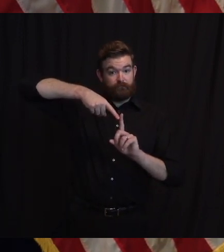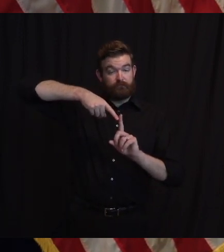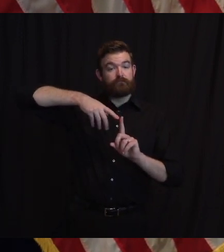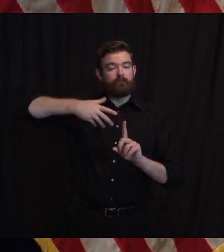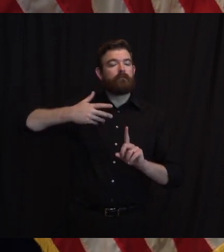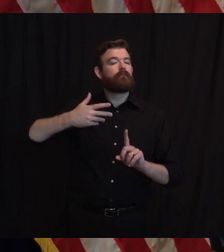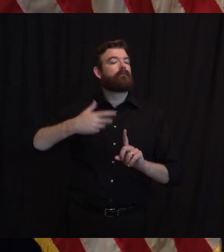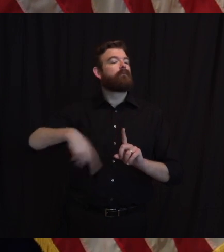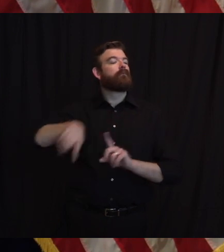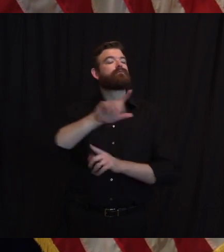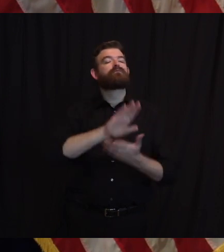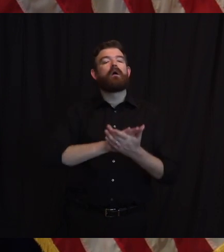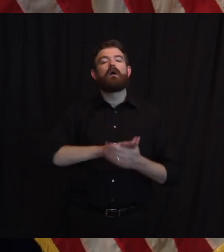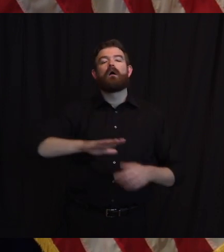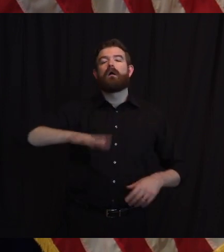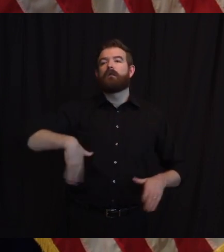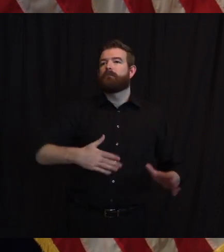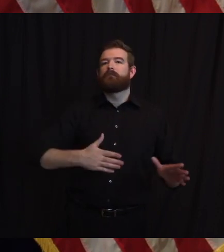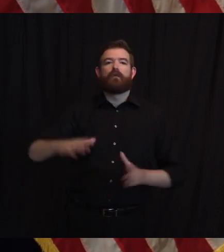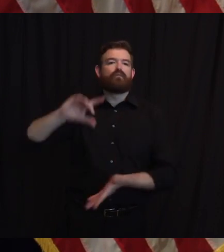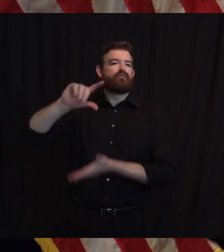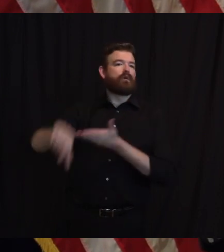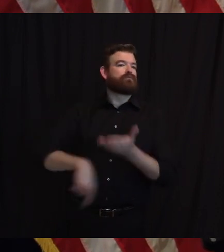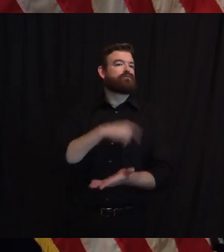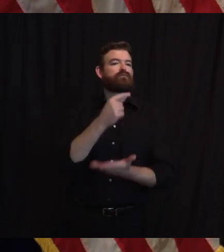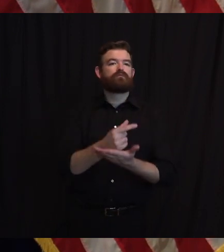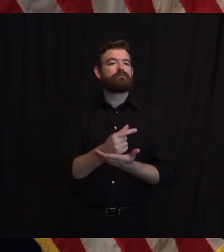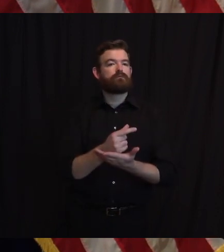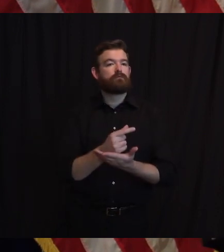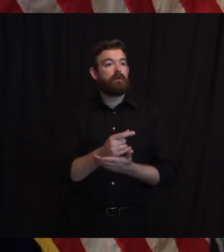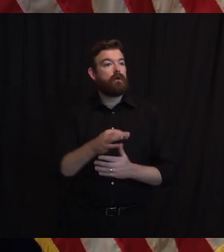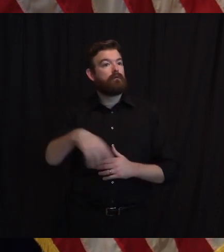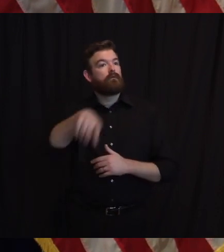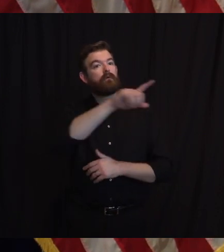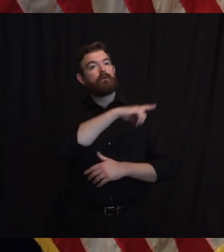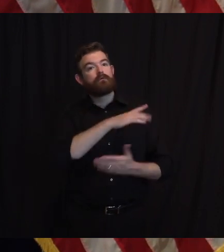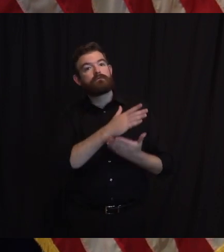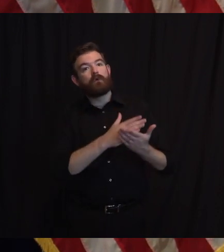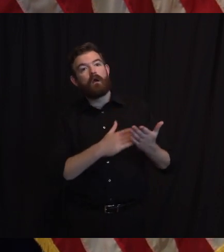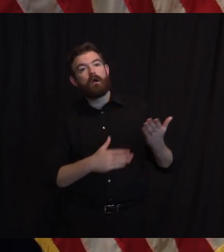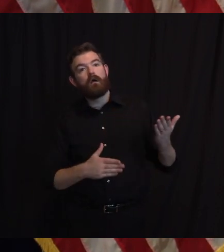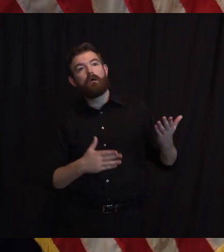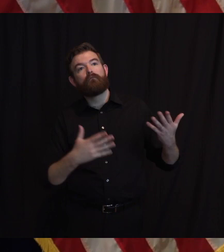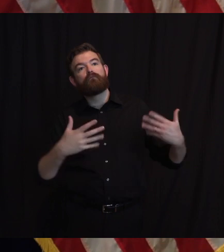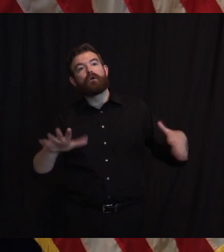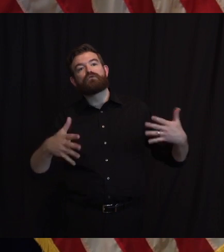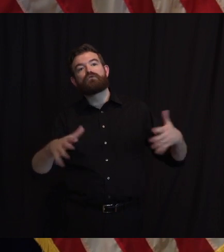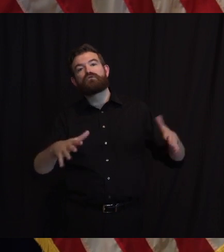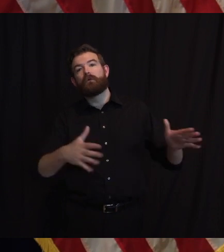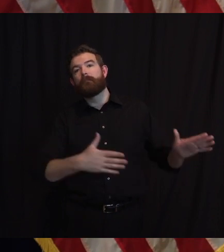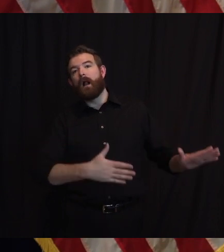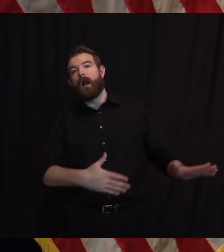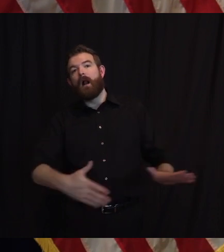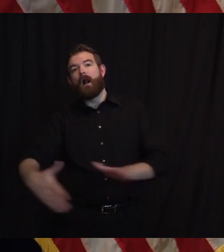And again, drive-ins and drive-throughs are still allowed. There's no, as long as you stay in the